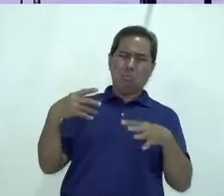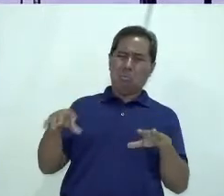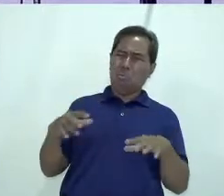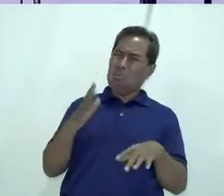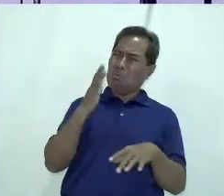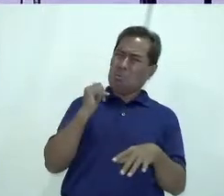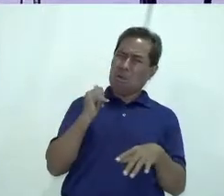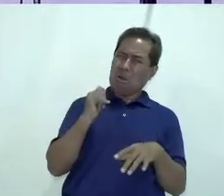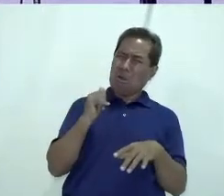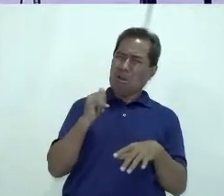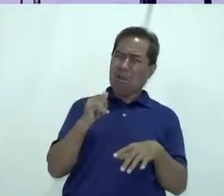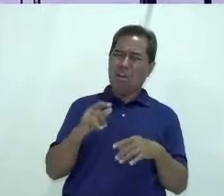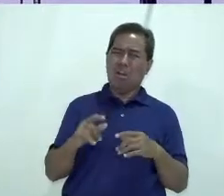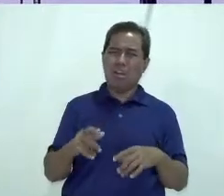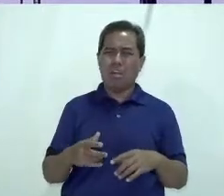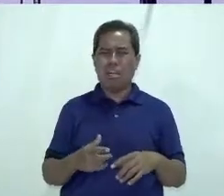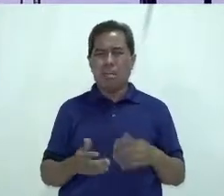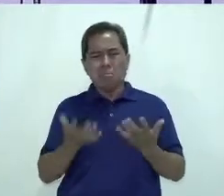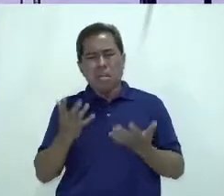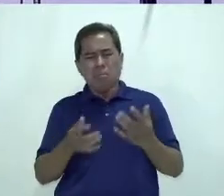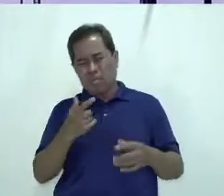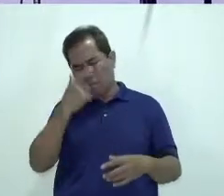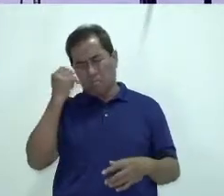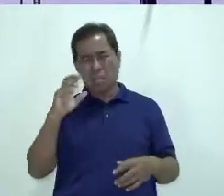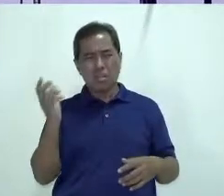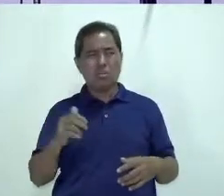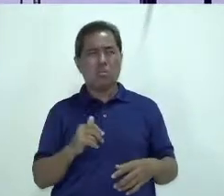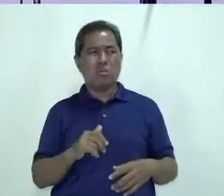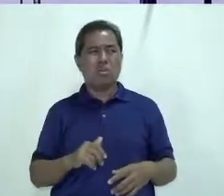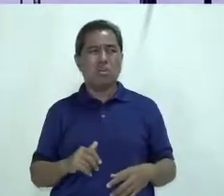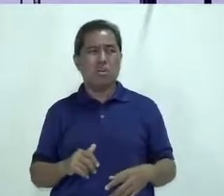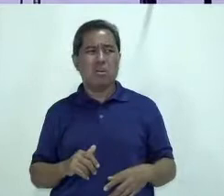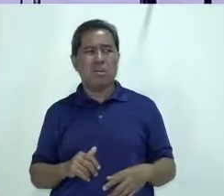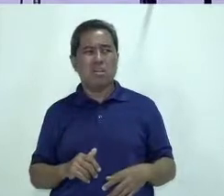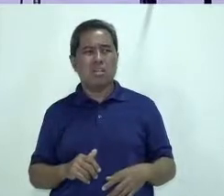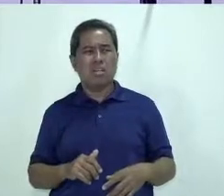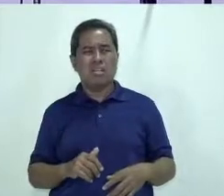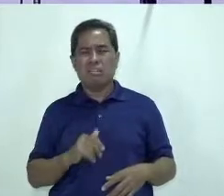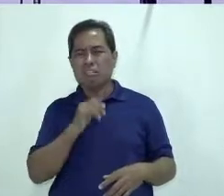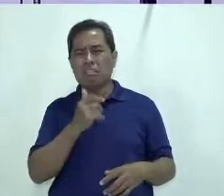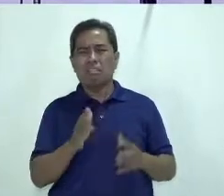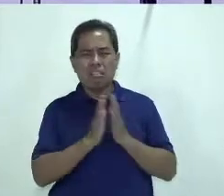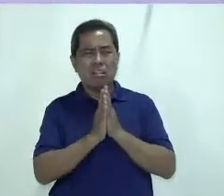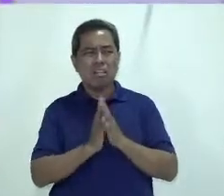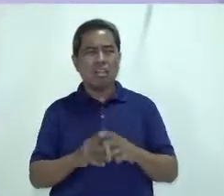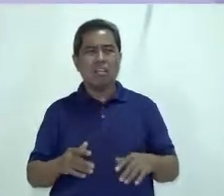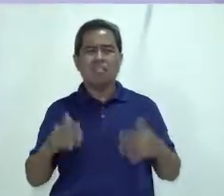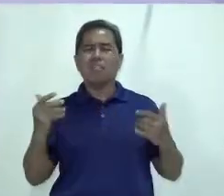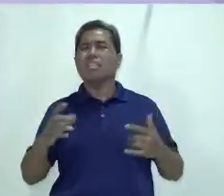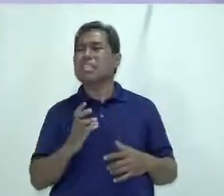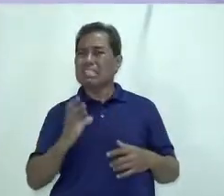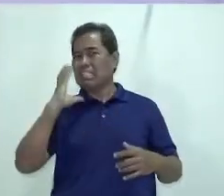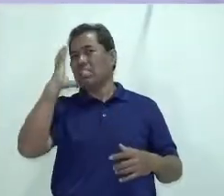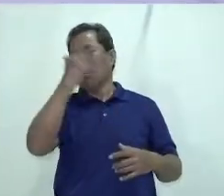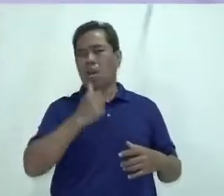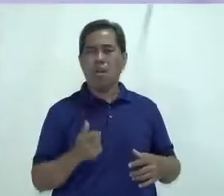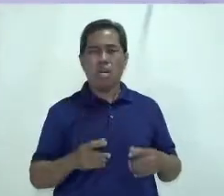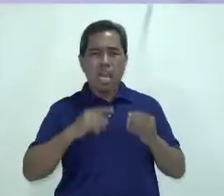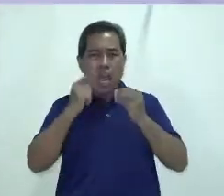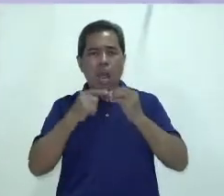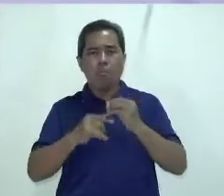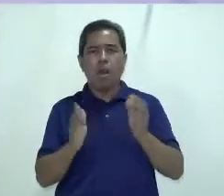time? Well, maybe it's because we haven't paused, prayed, and praised yet. Come on. See, that's the beauty about praising